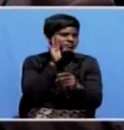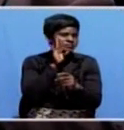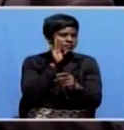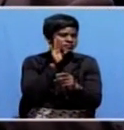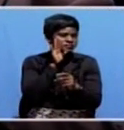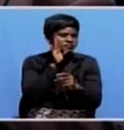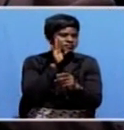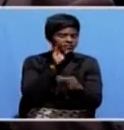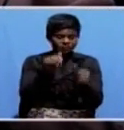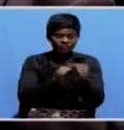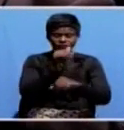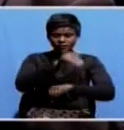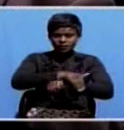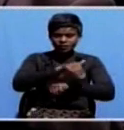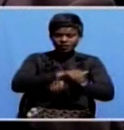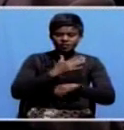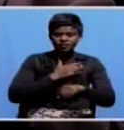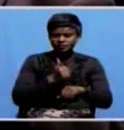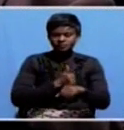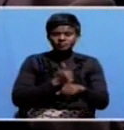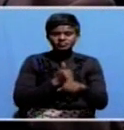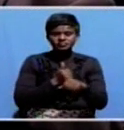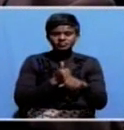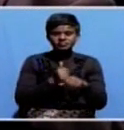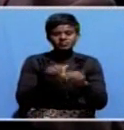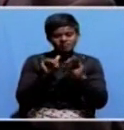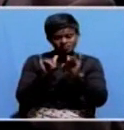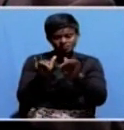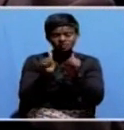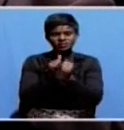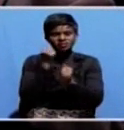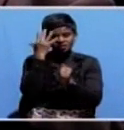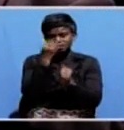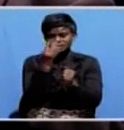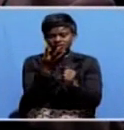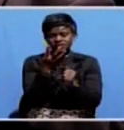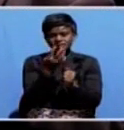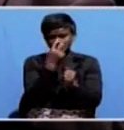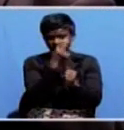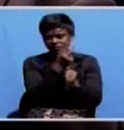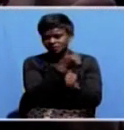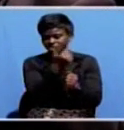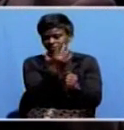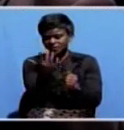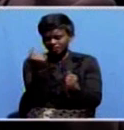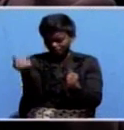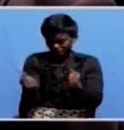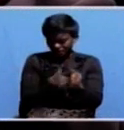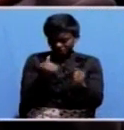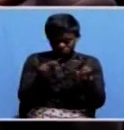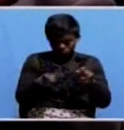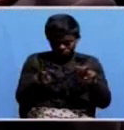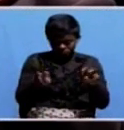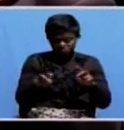every night and I build a beautiful home, have you seen anybody coming to investigate me